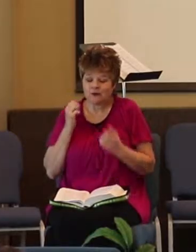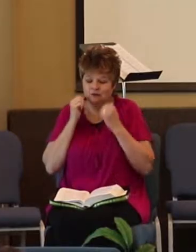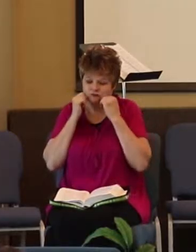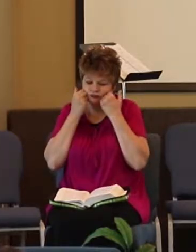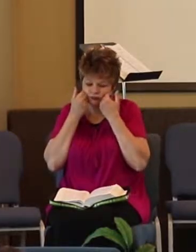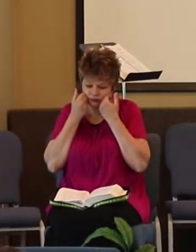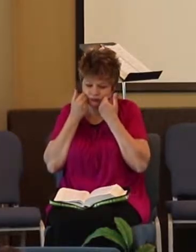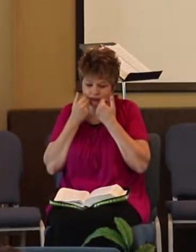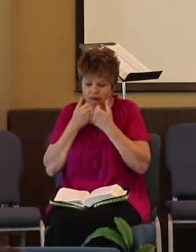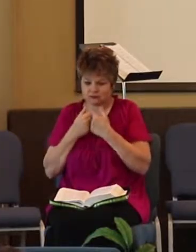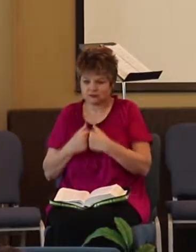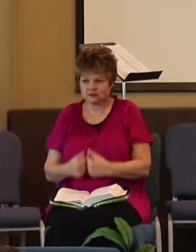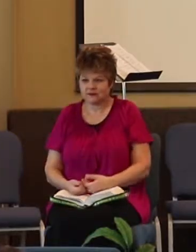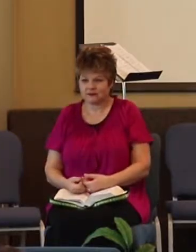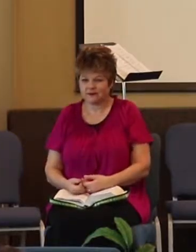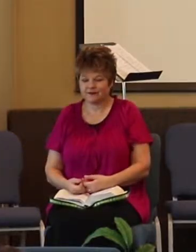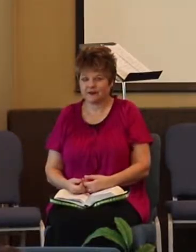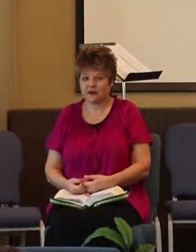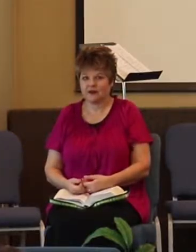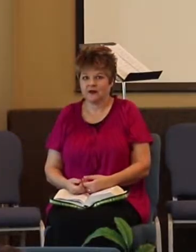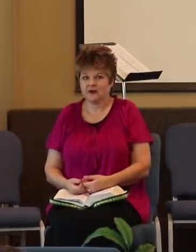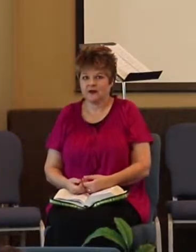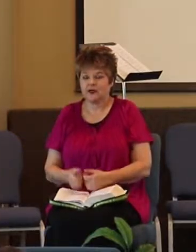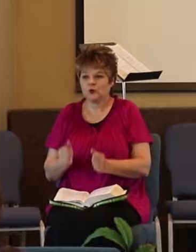disgraced? And with